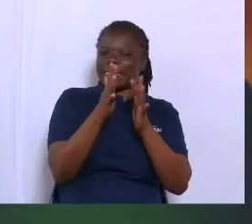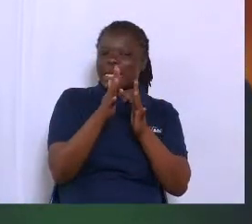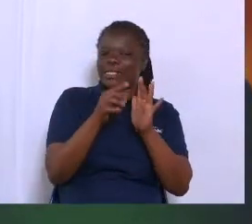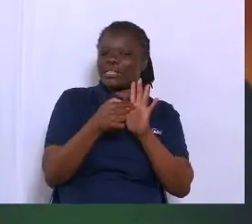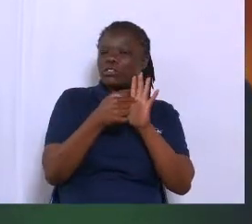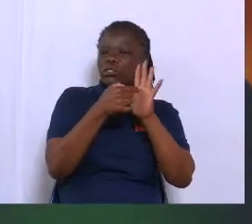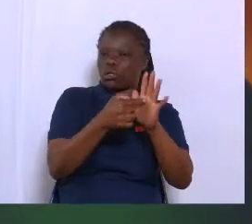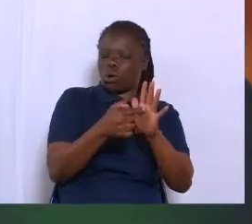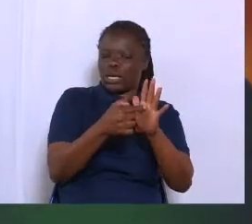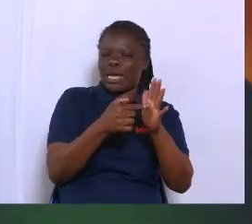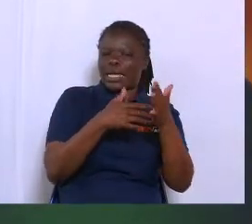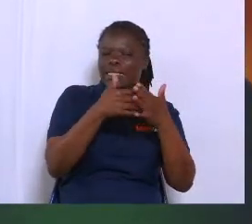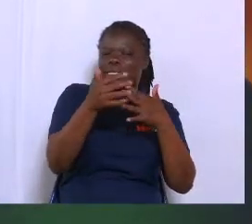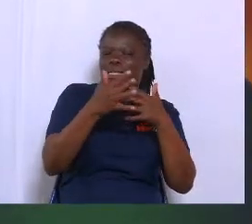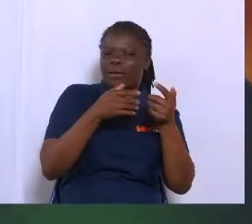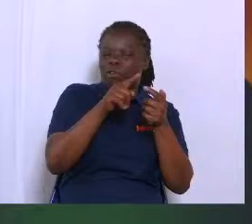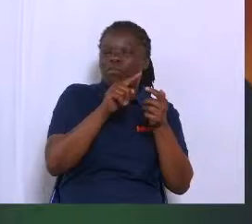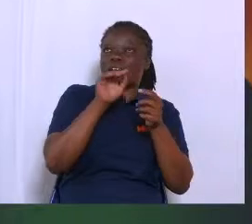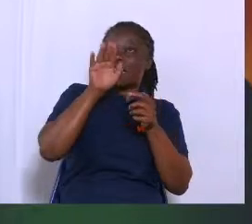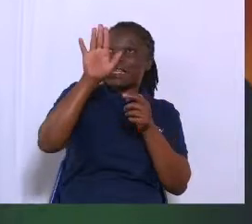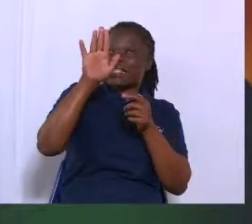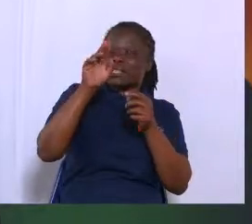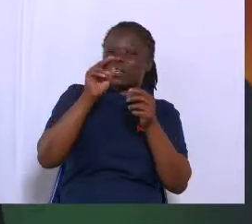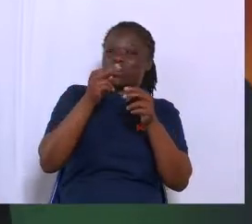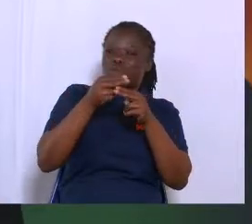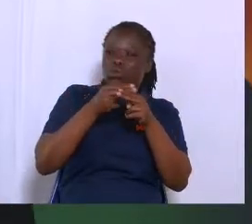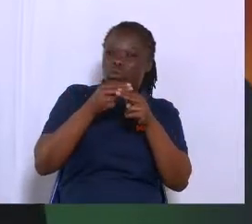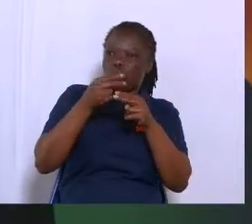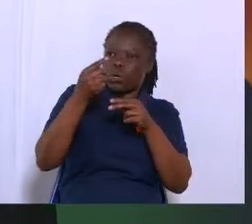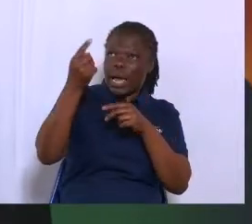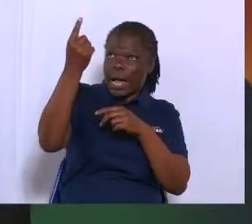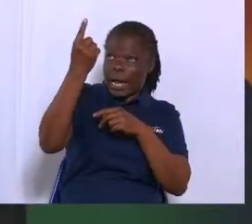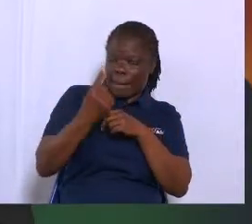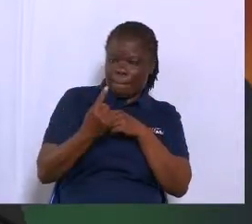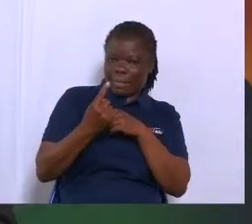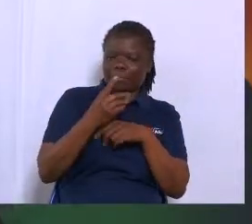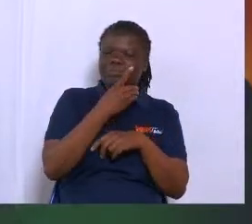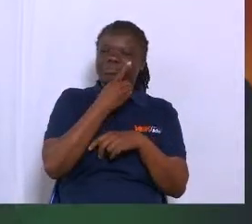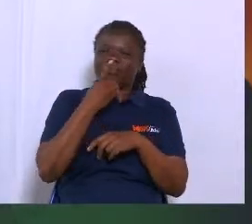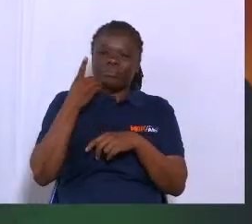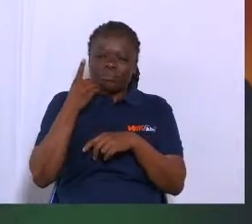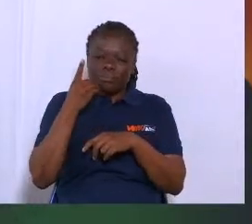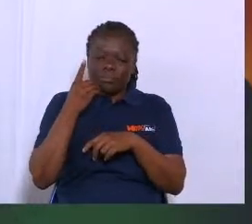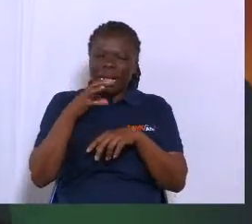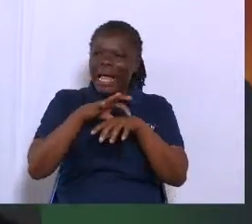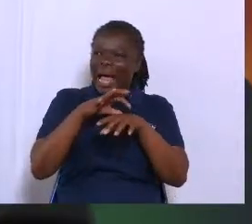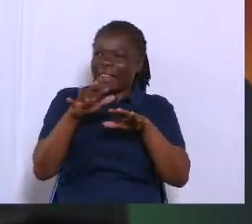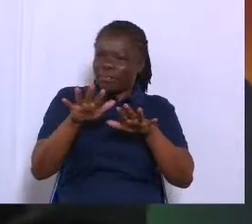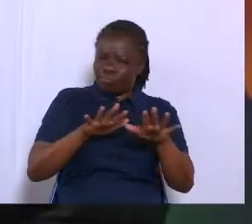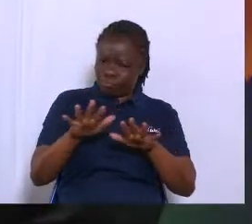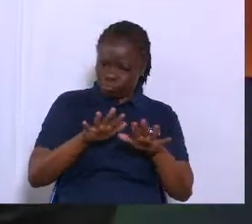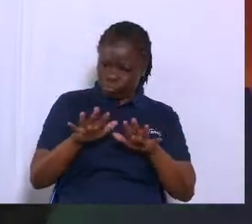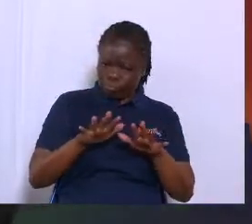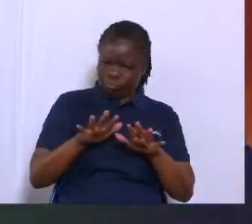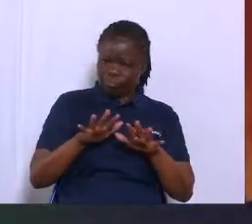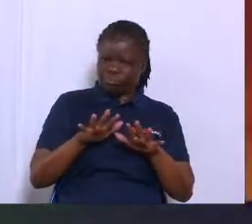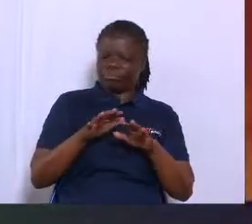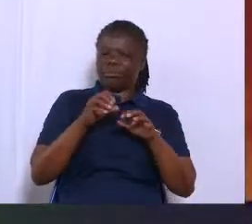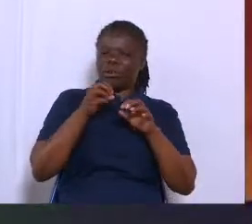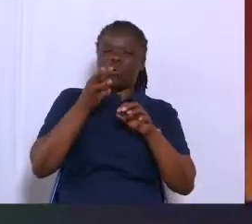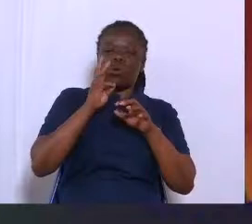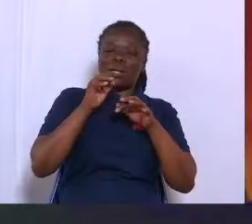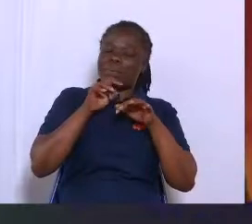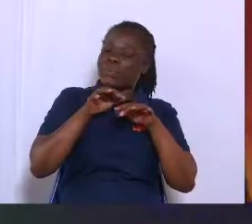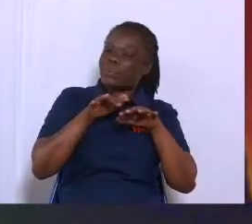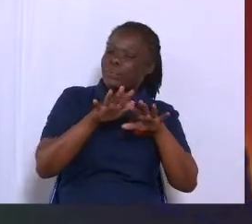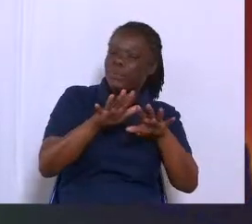signs of his soon return: famines, earthquakes, fires, floods,